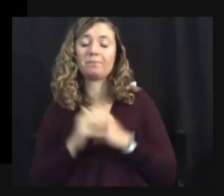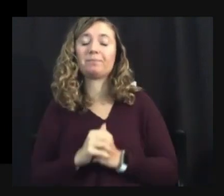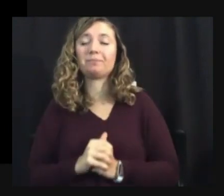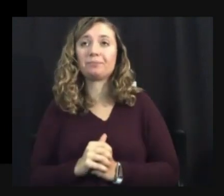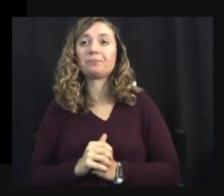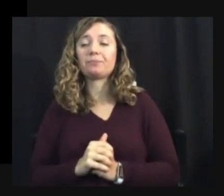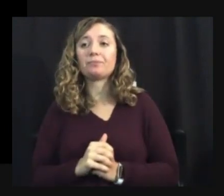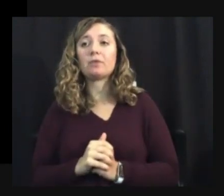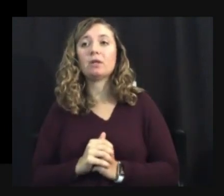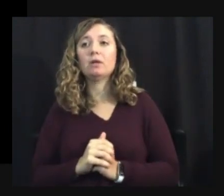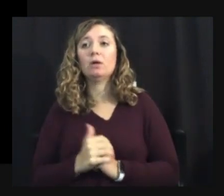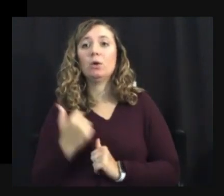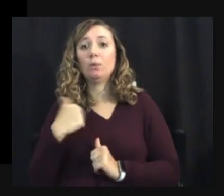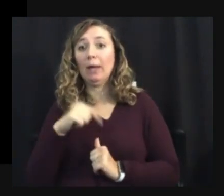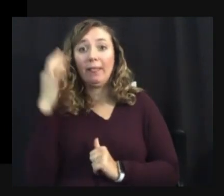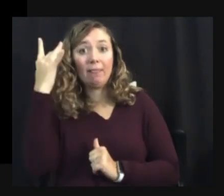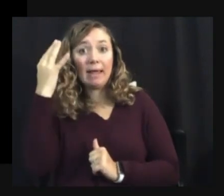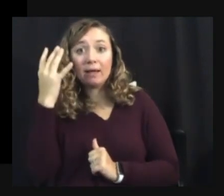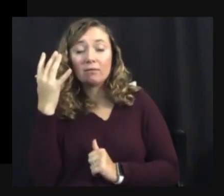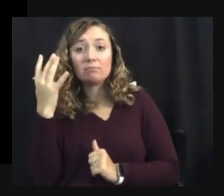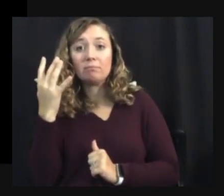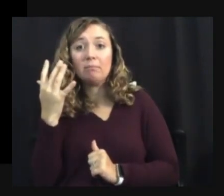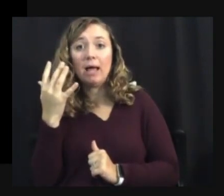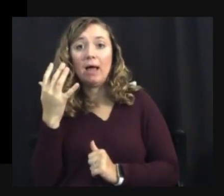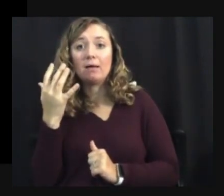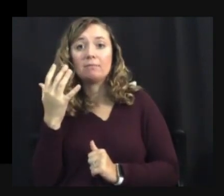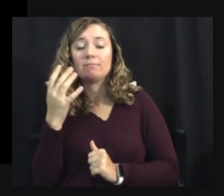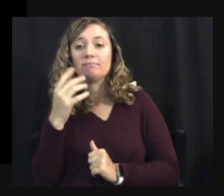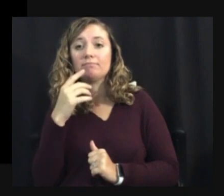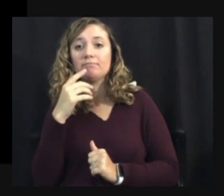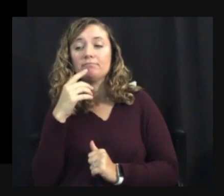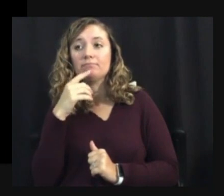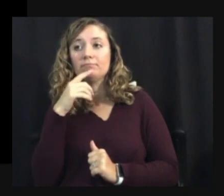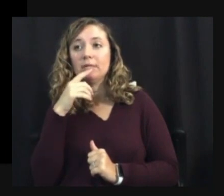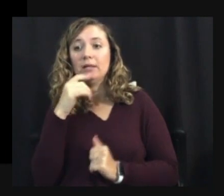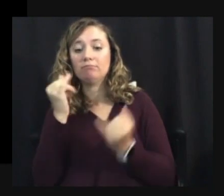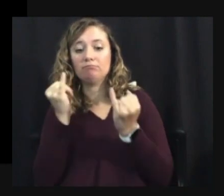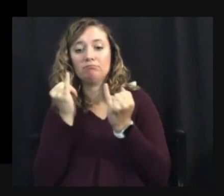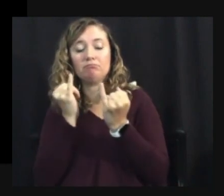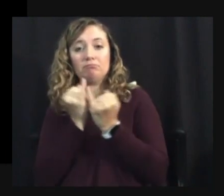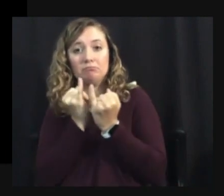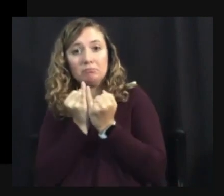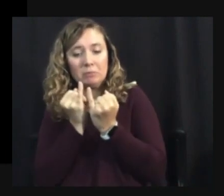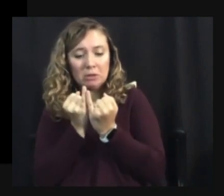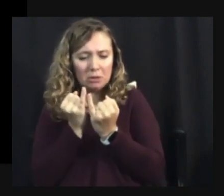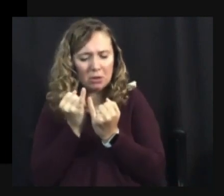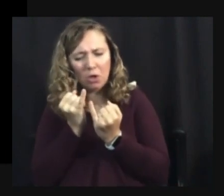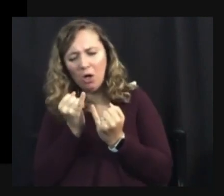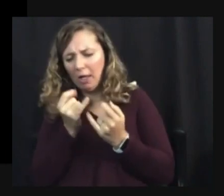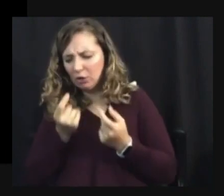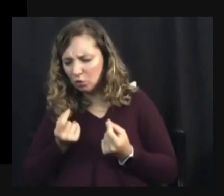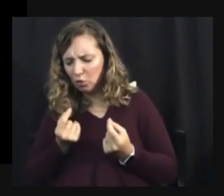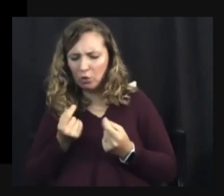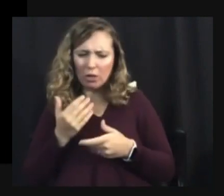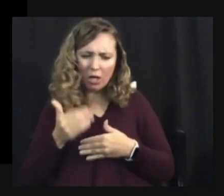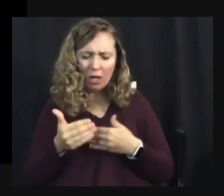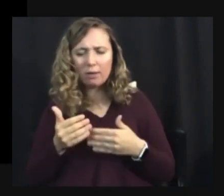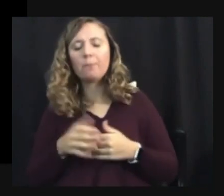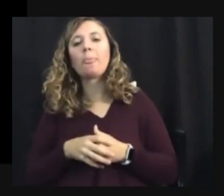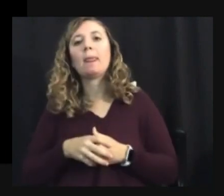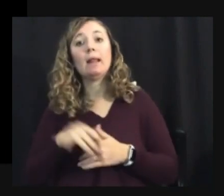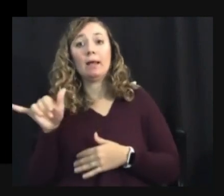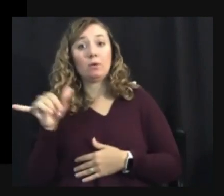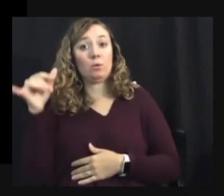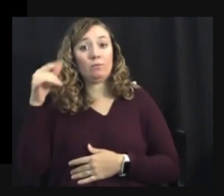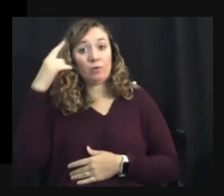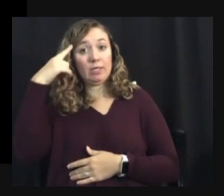and we think out loud to self-guide ourselves. I actually, when I drive, for example, I